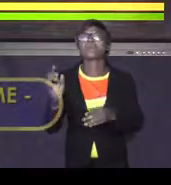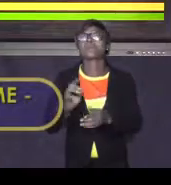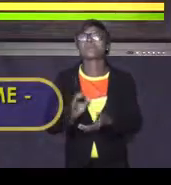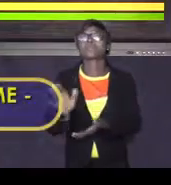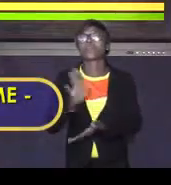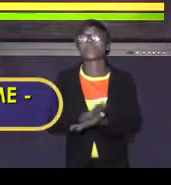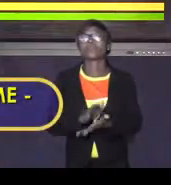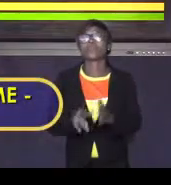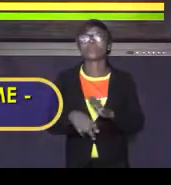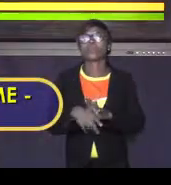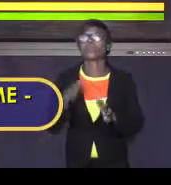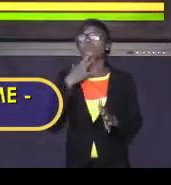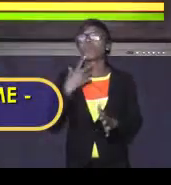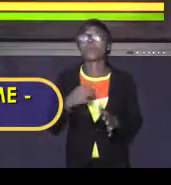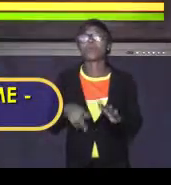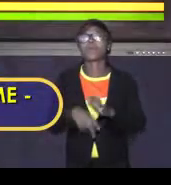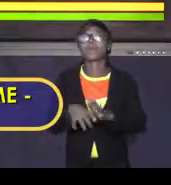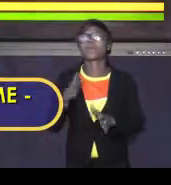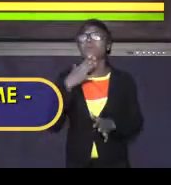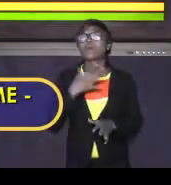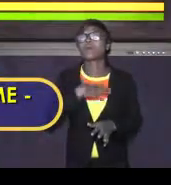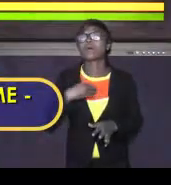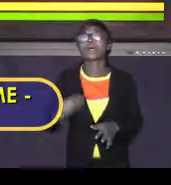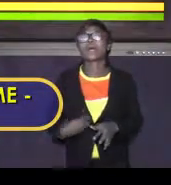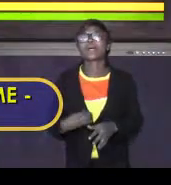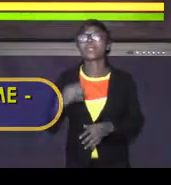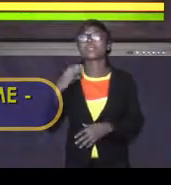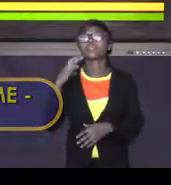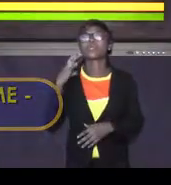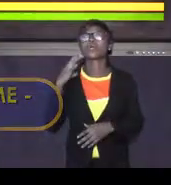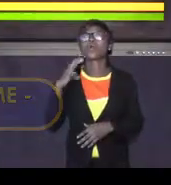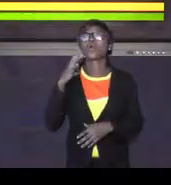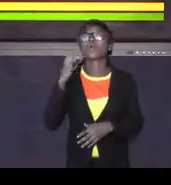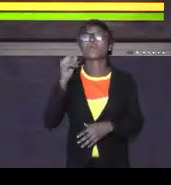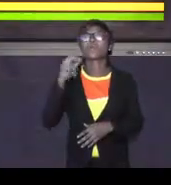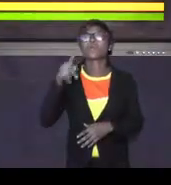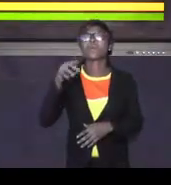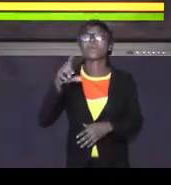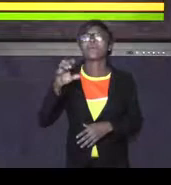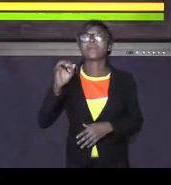another topic, and that is woodwork